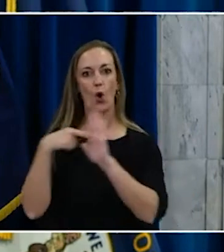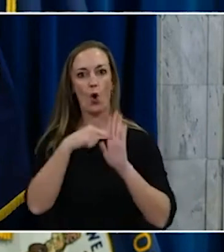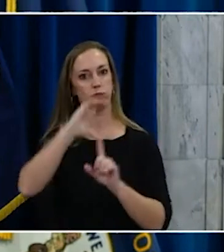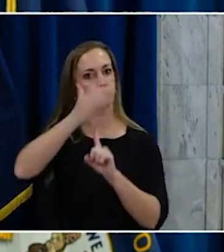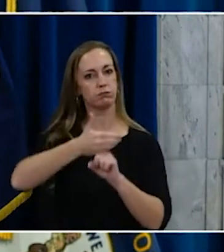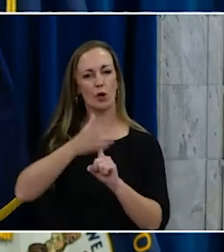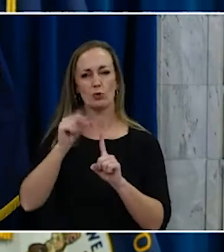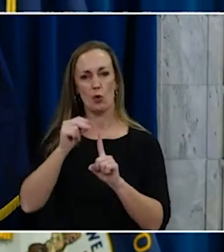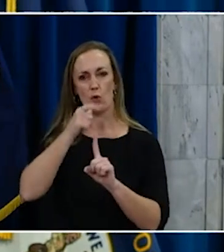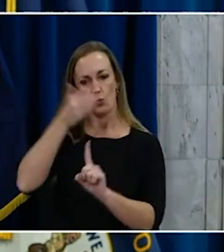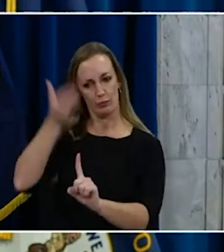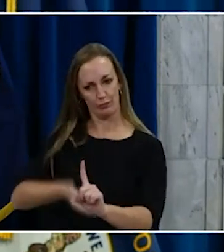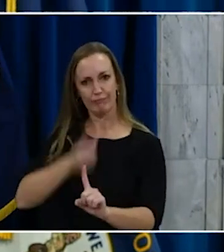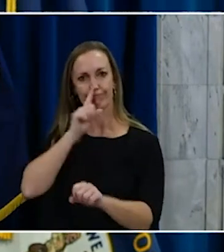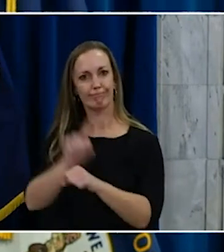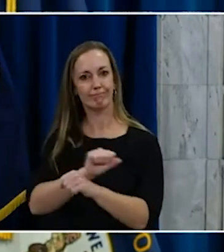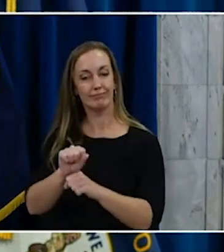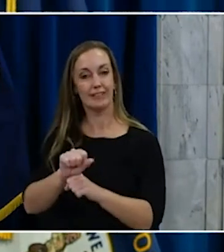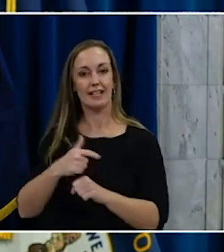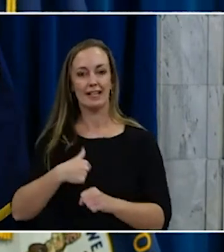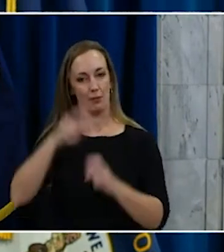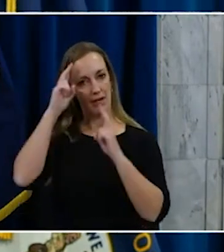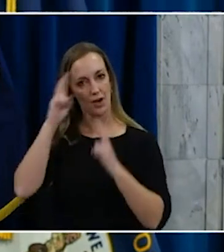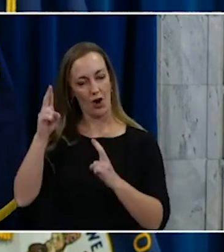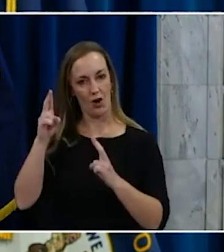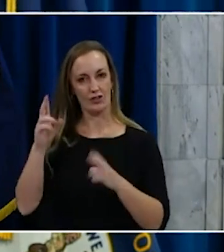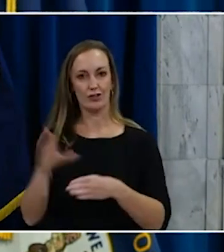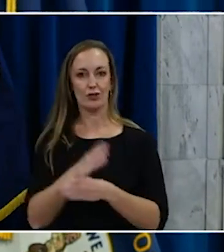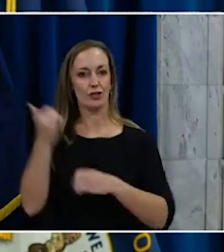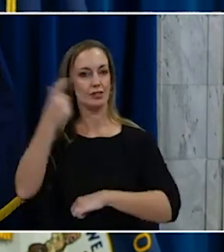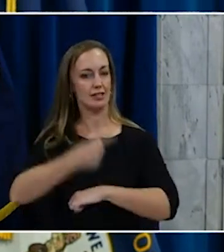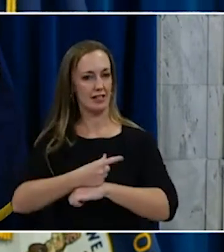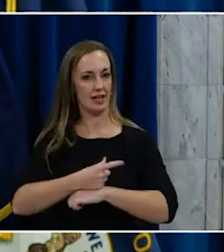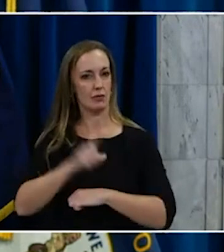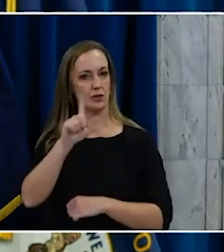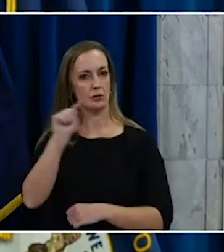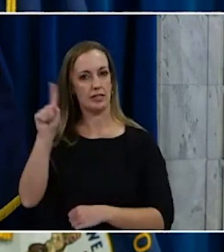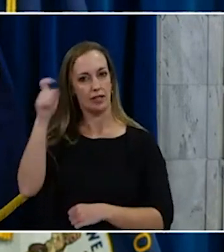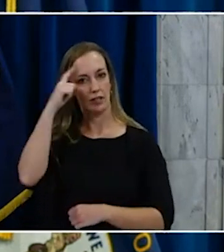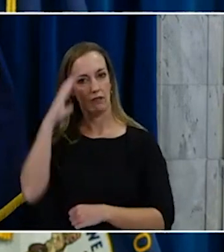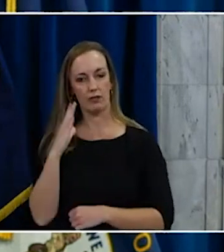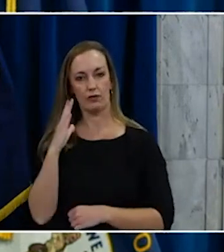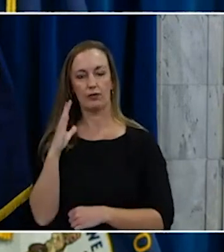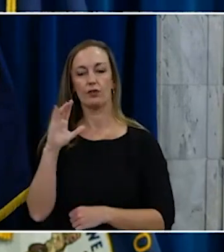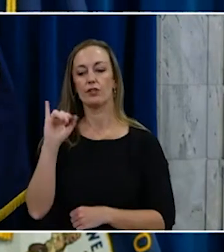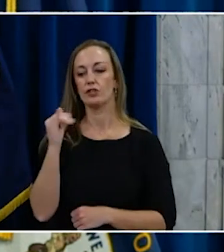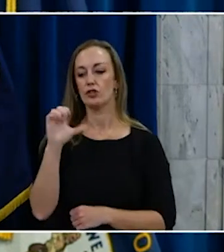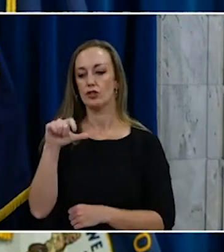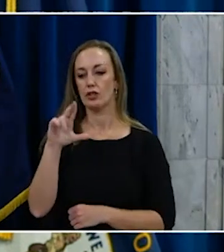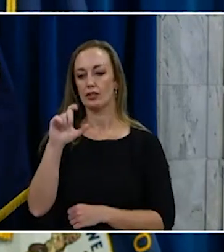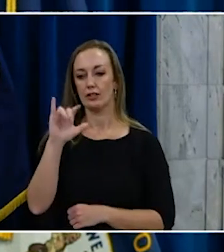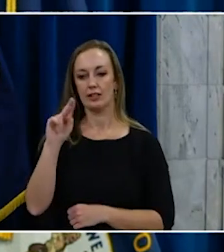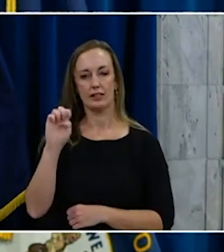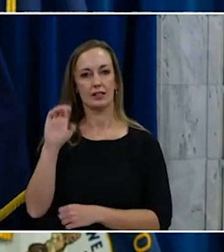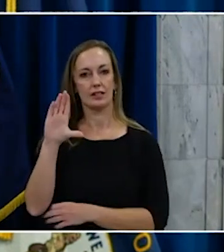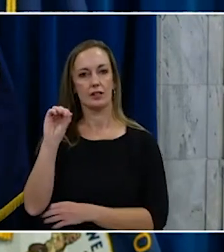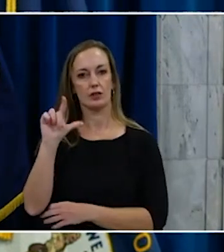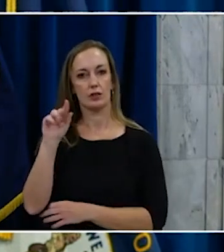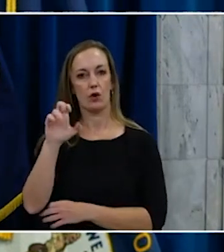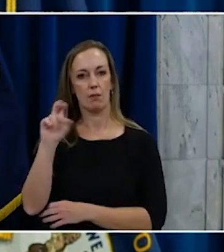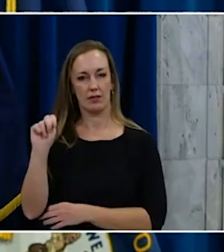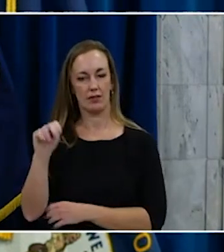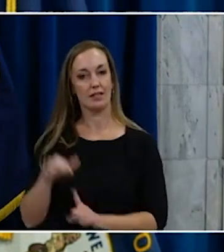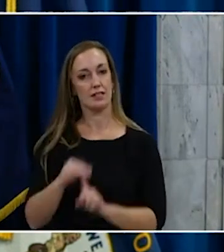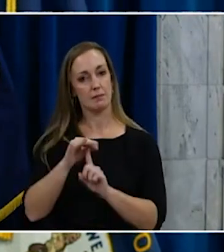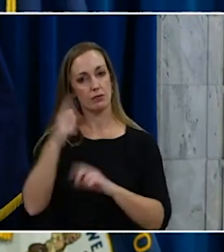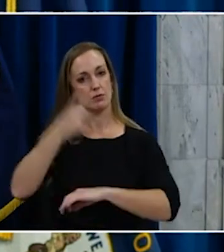is. So I have the honor to share this day with Lieutenant Governor Jacqueline Coleman. And it's a special day for our teachers,